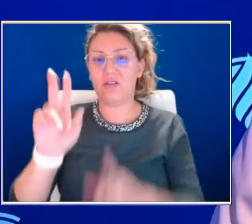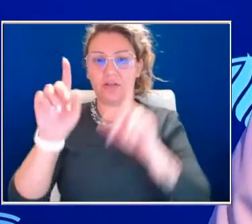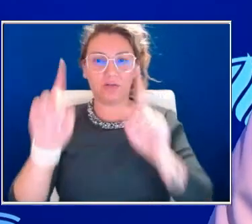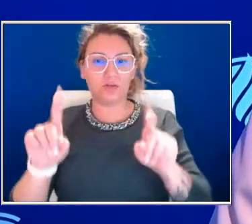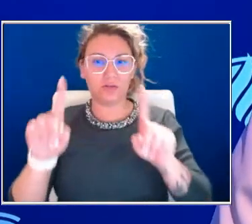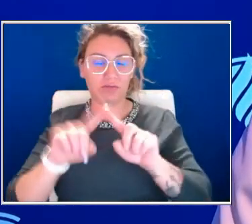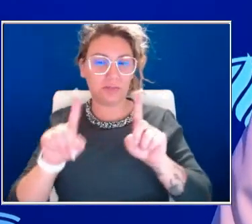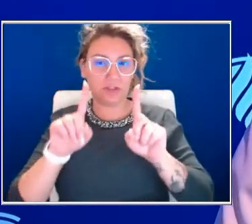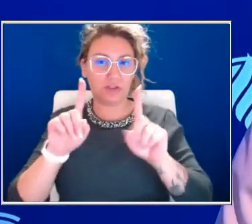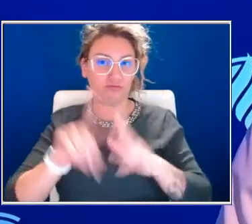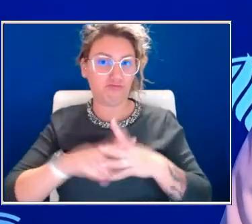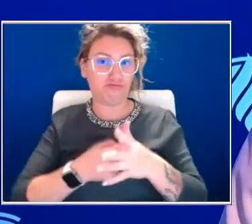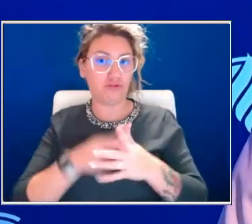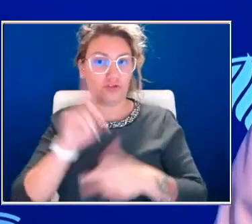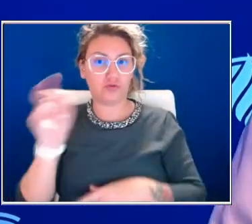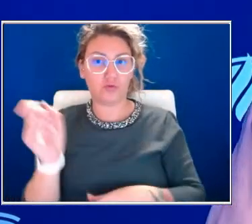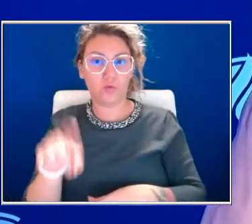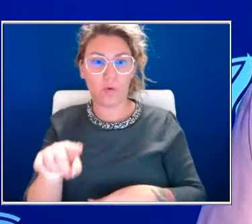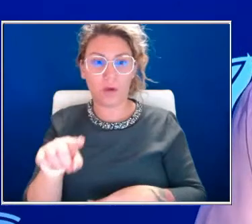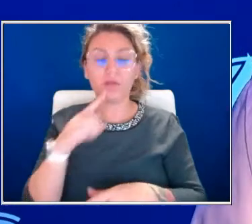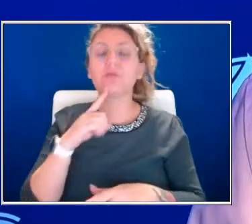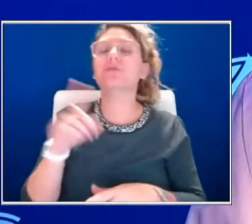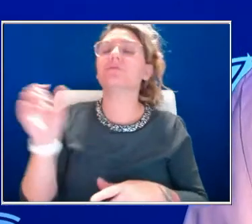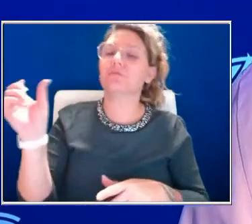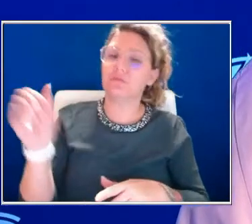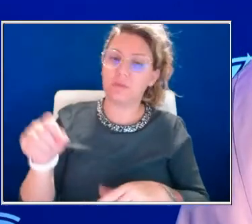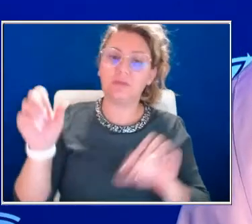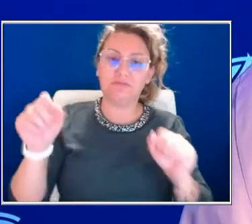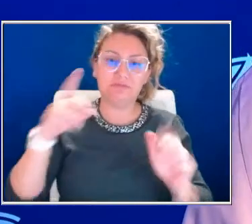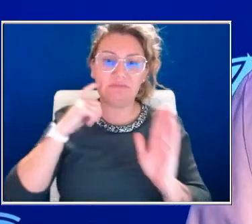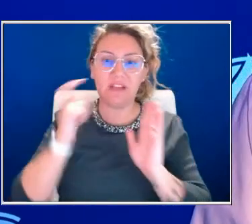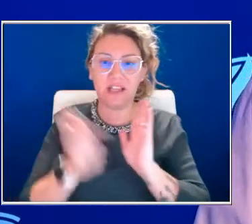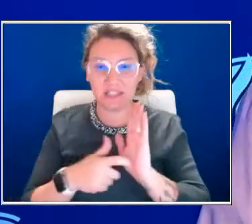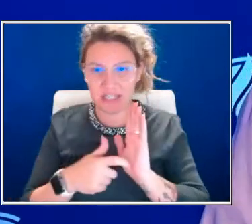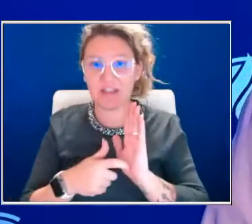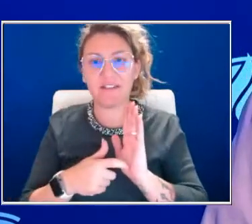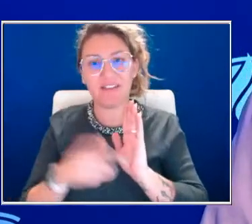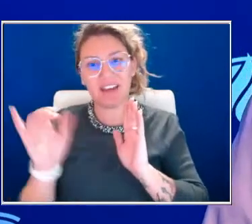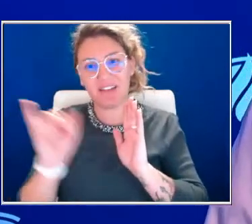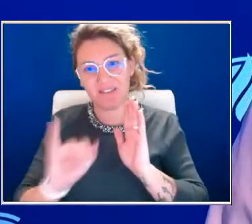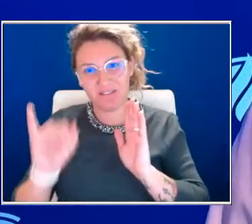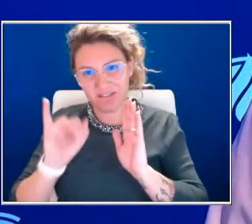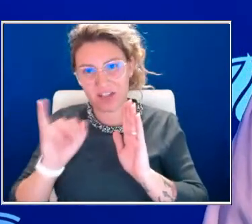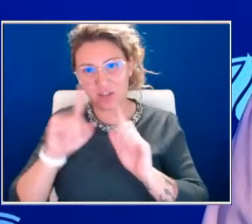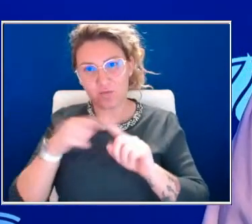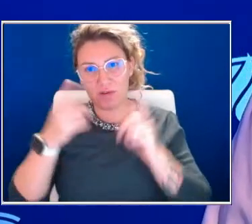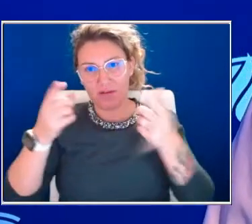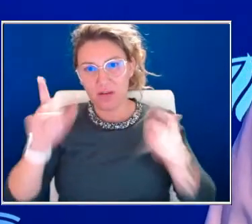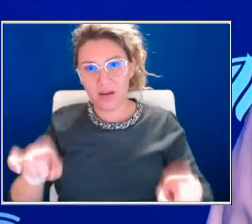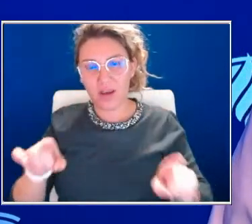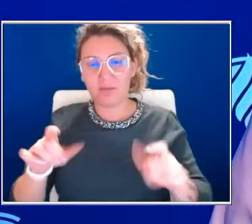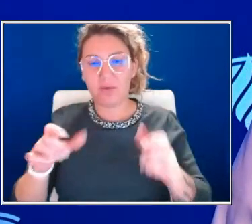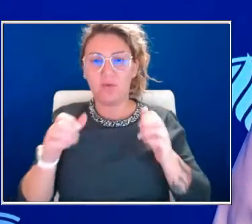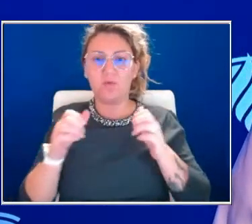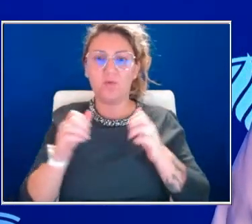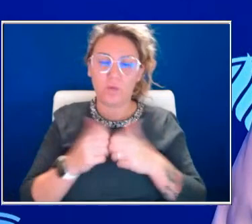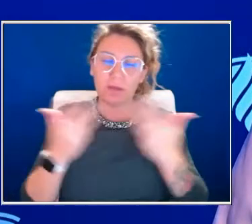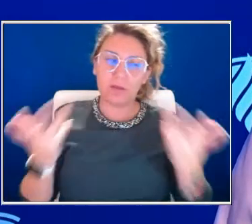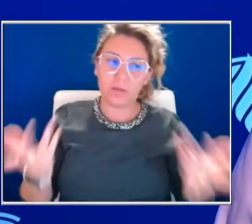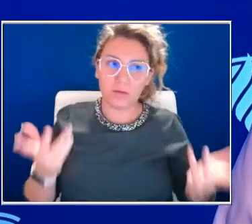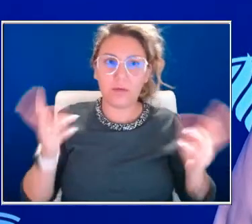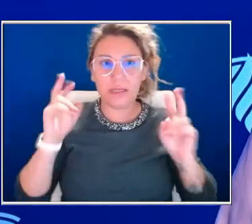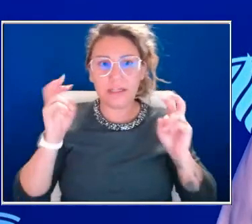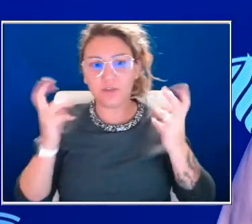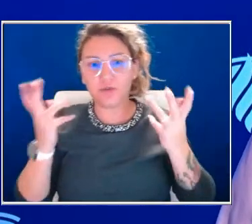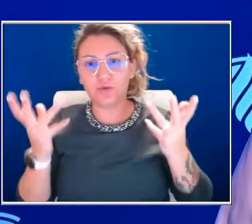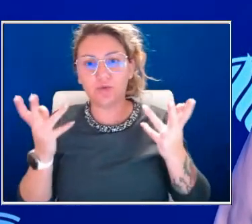as we know, you should still be able to identify infection when it's there, with the caveat being you may